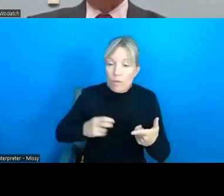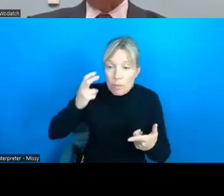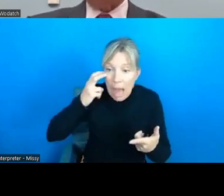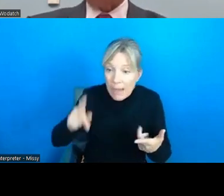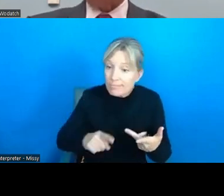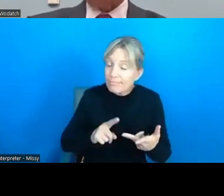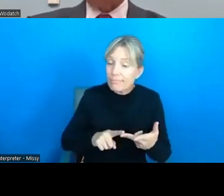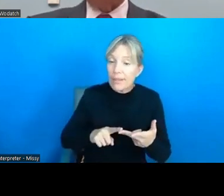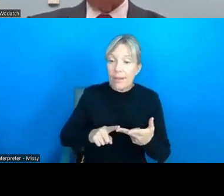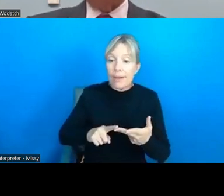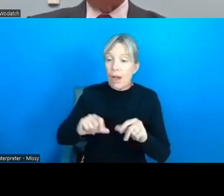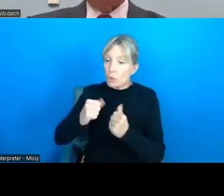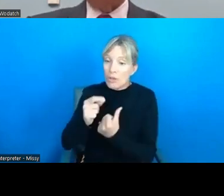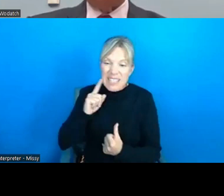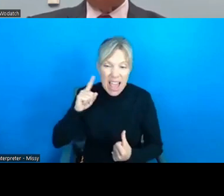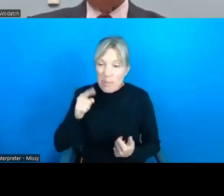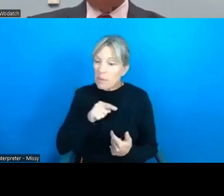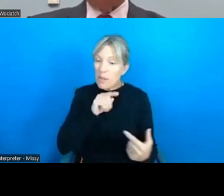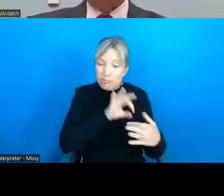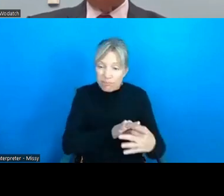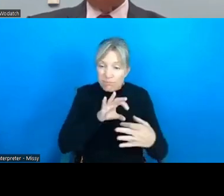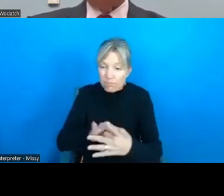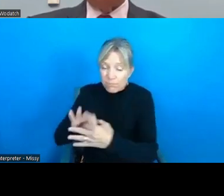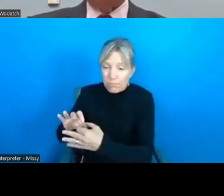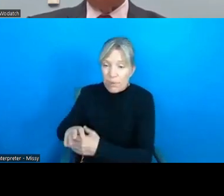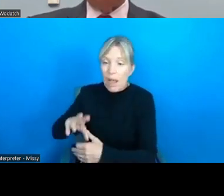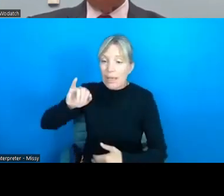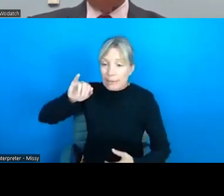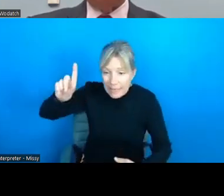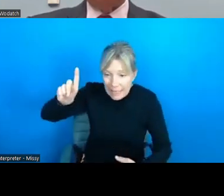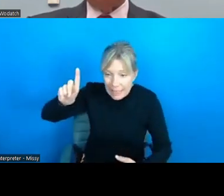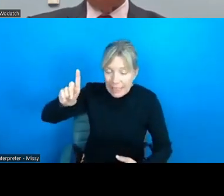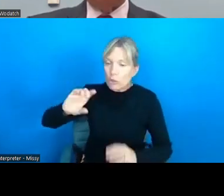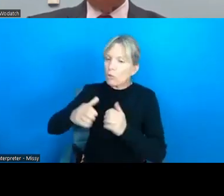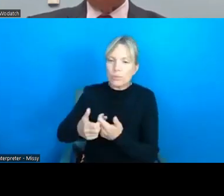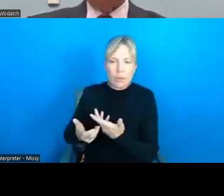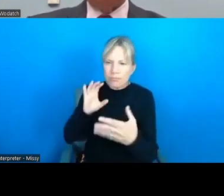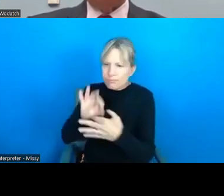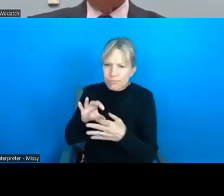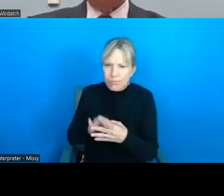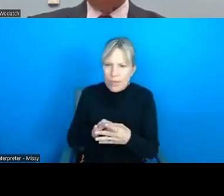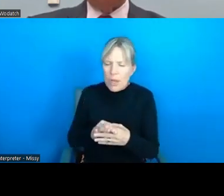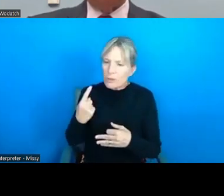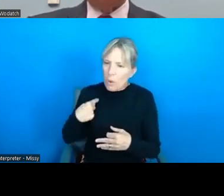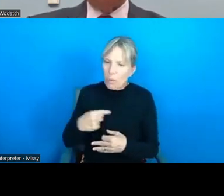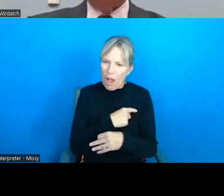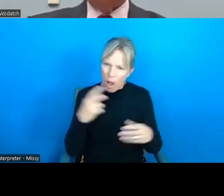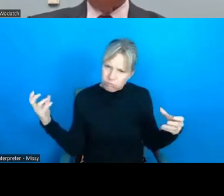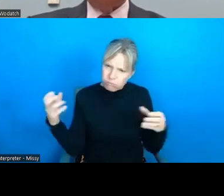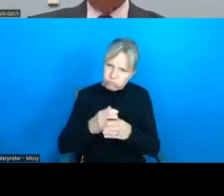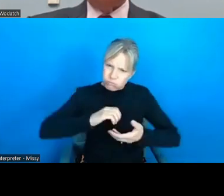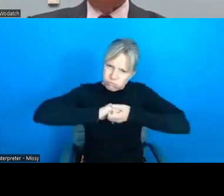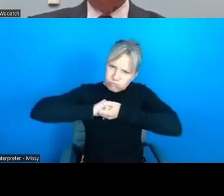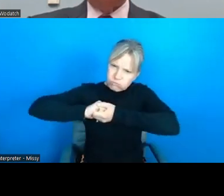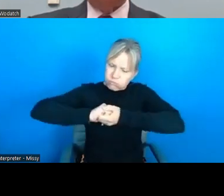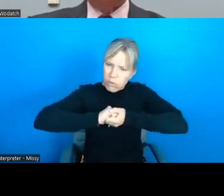the Associations of the Deaf and the intellectual disability groups, and brought us together and enabled us to talk